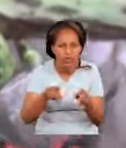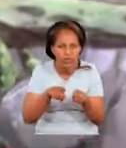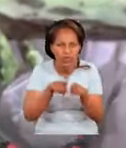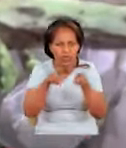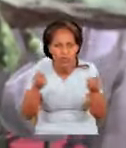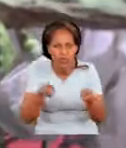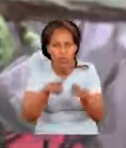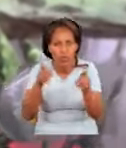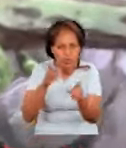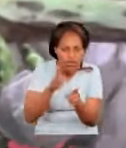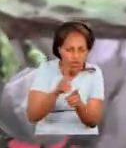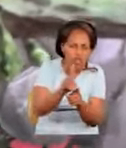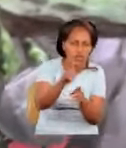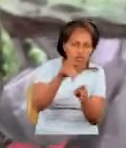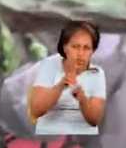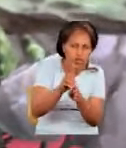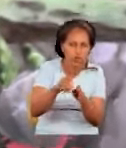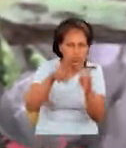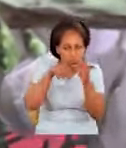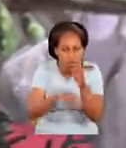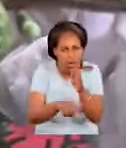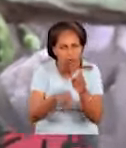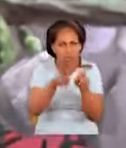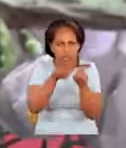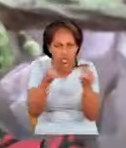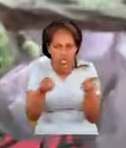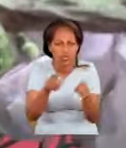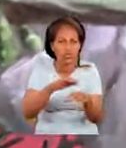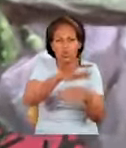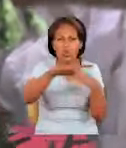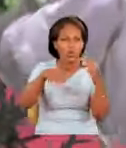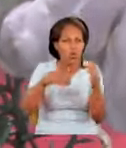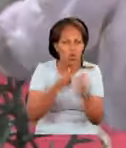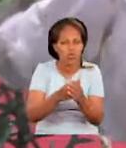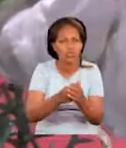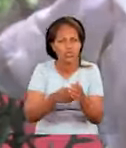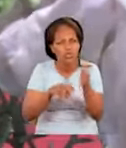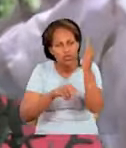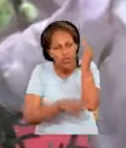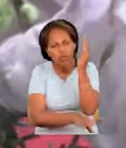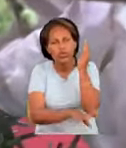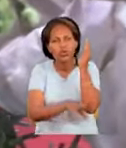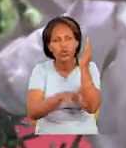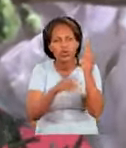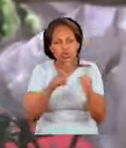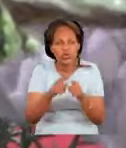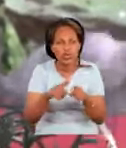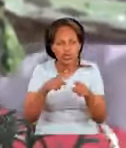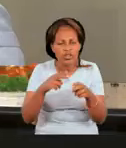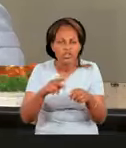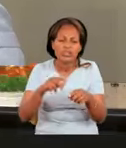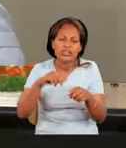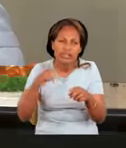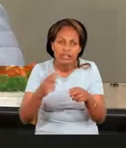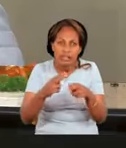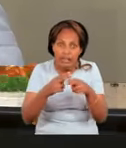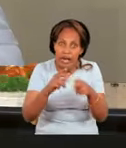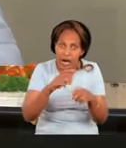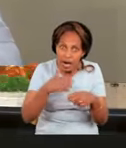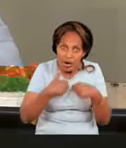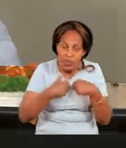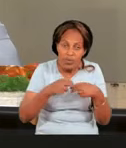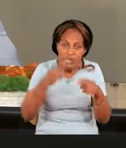directions, sideways and downwards. Do such roots have different names? Yes, such roots have different